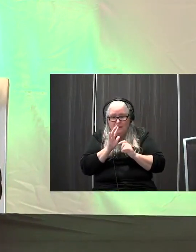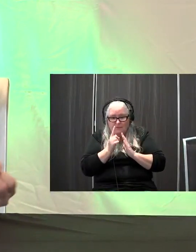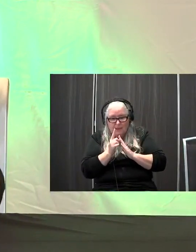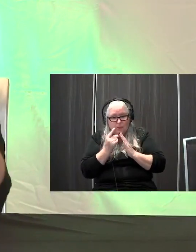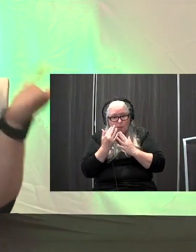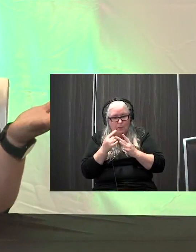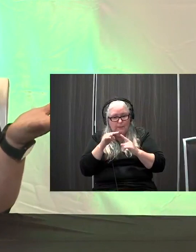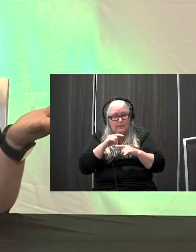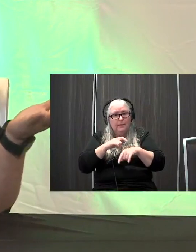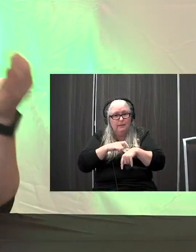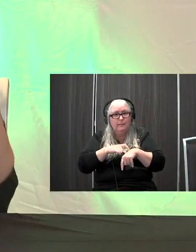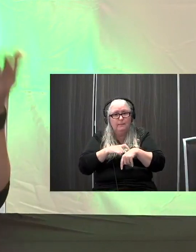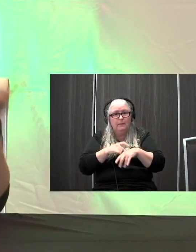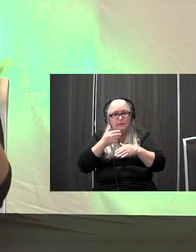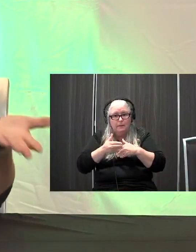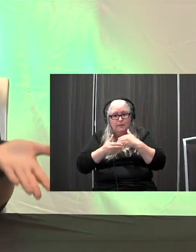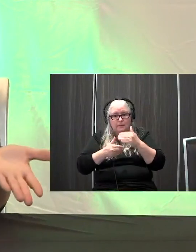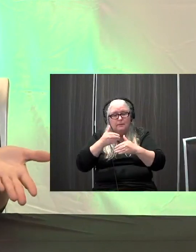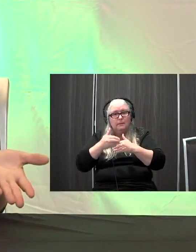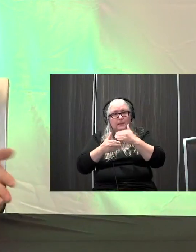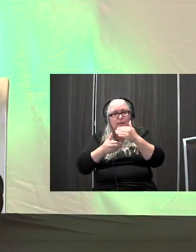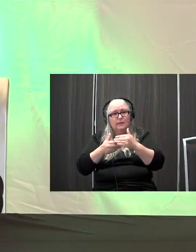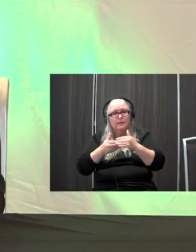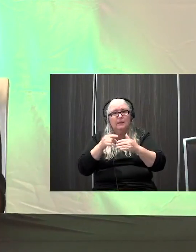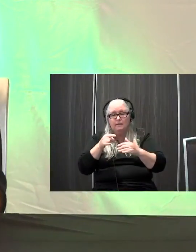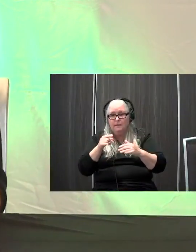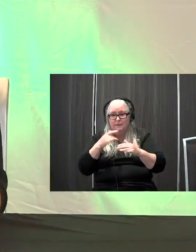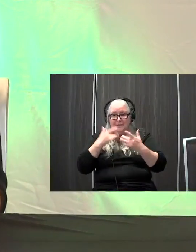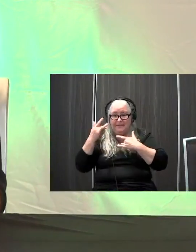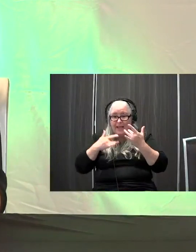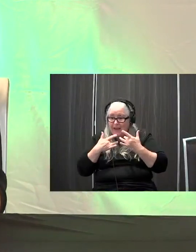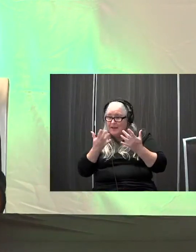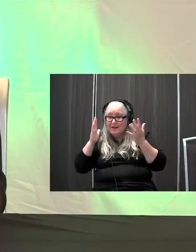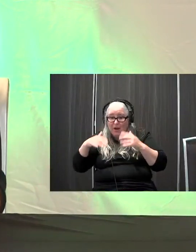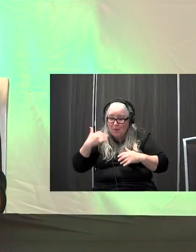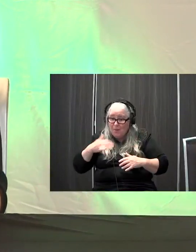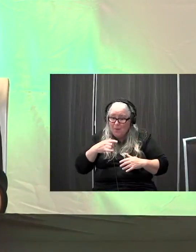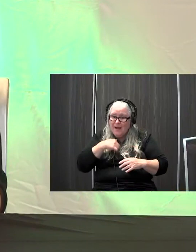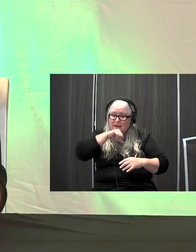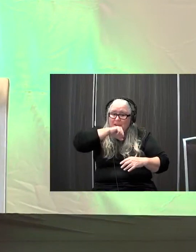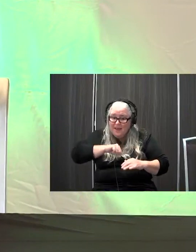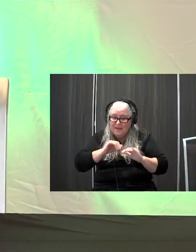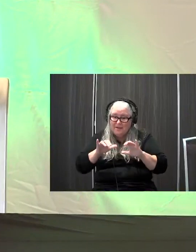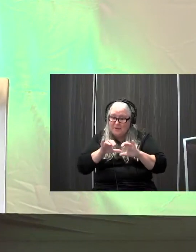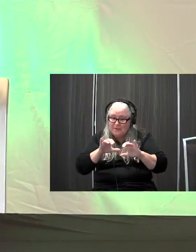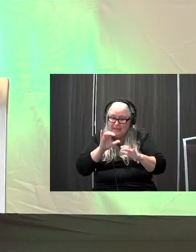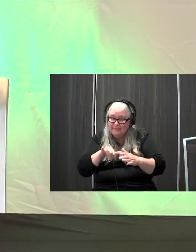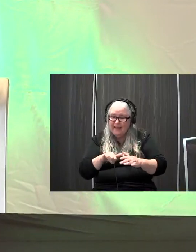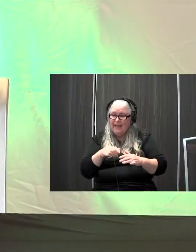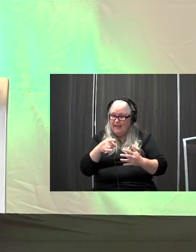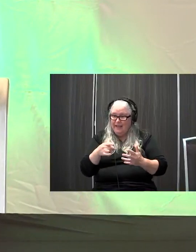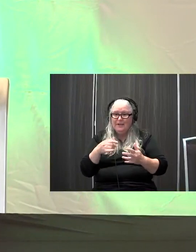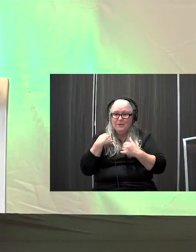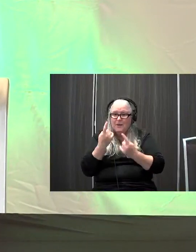being like over the moon excited about them doing that, and like really explicitly saying like, oh, I love how you did XYZ while